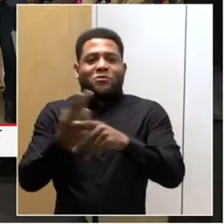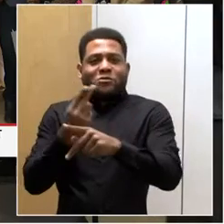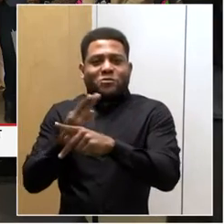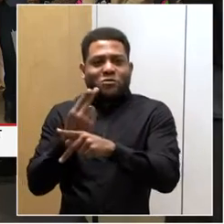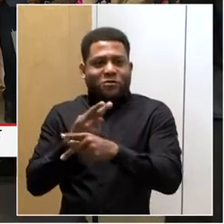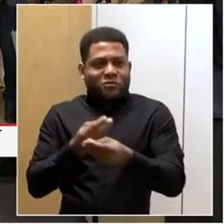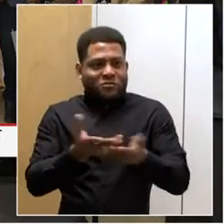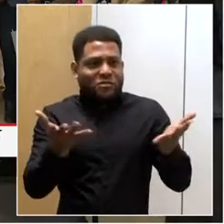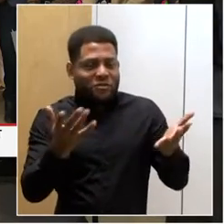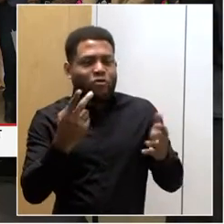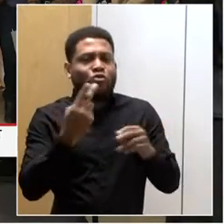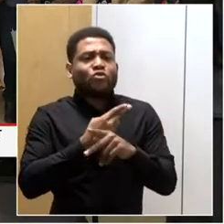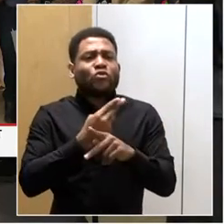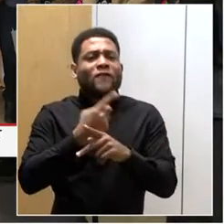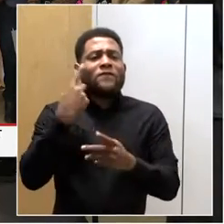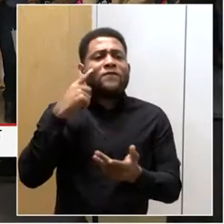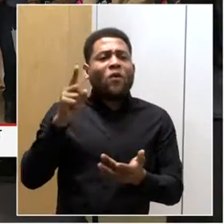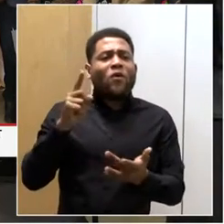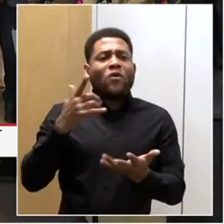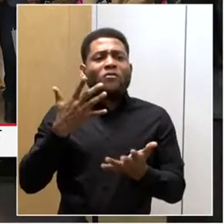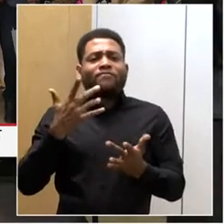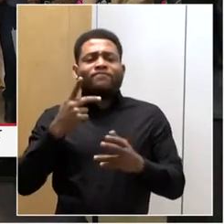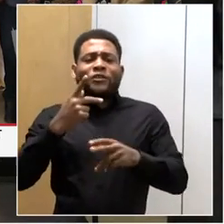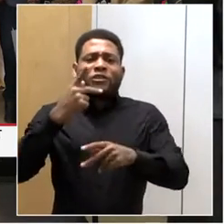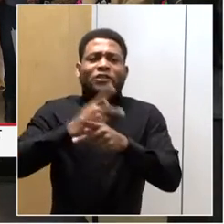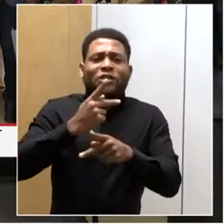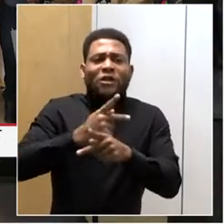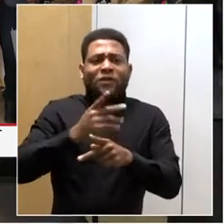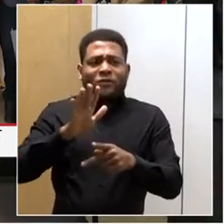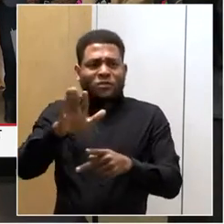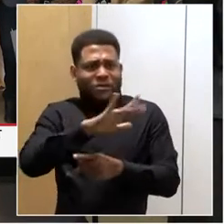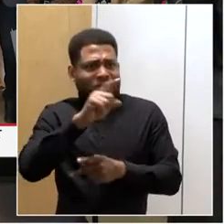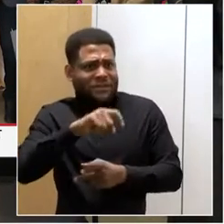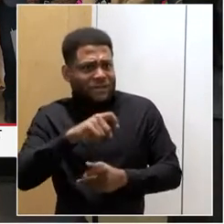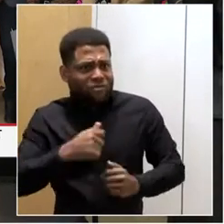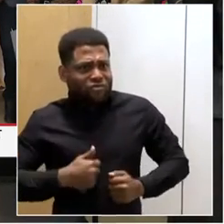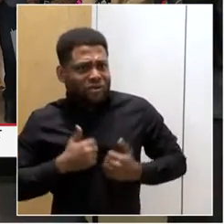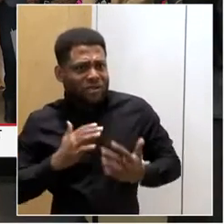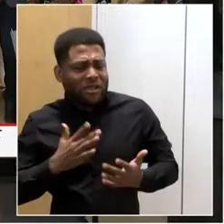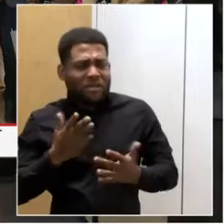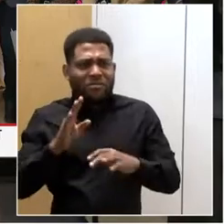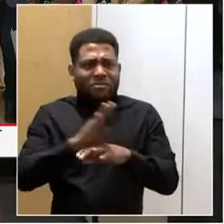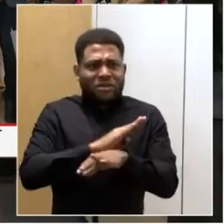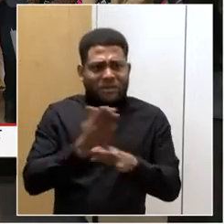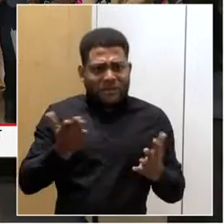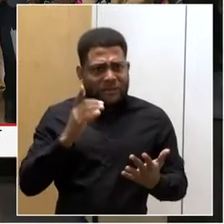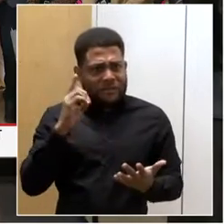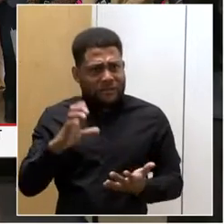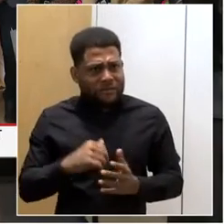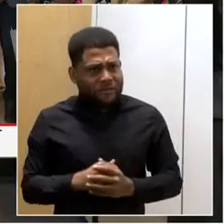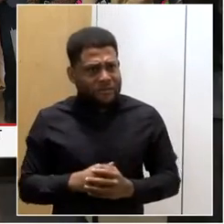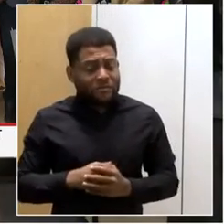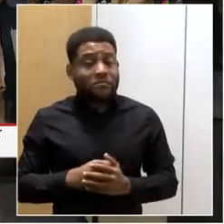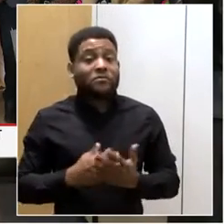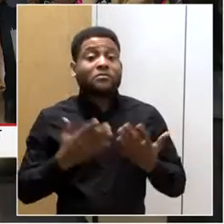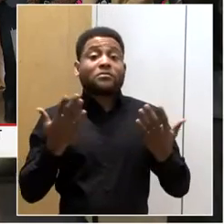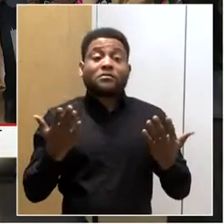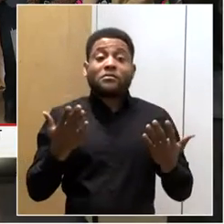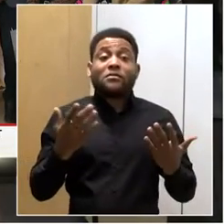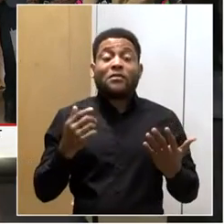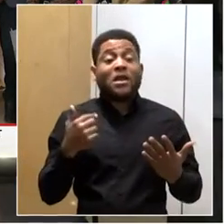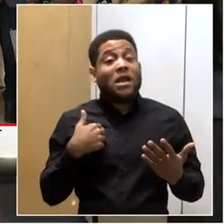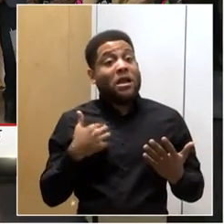that to take care of the needs of the residents and businesses across the District of Columbia. And so I'm happy to have